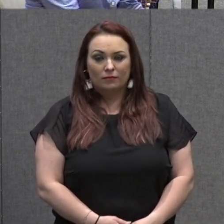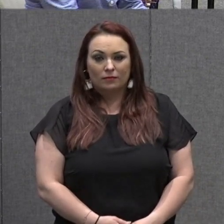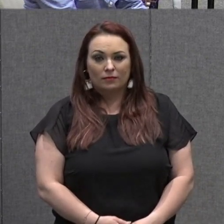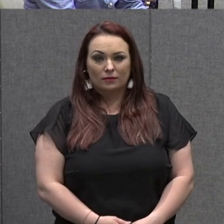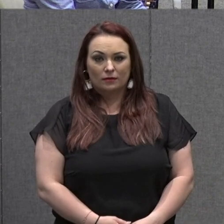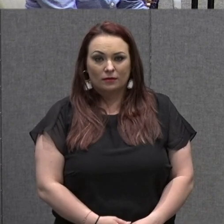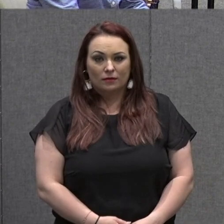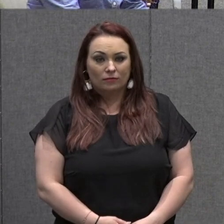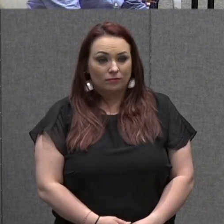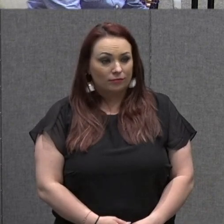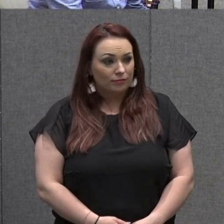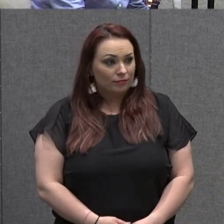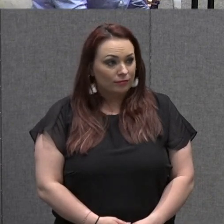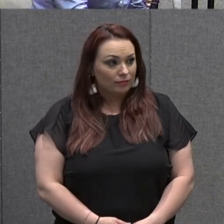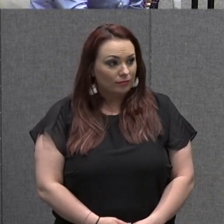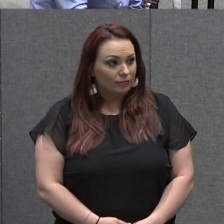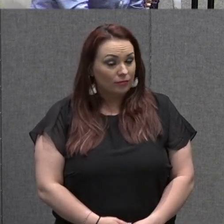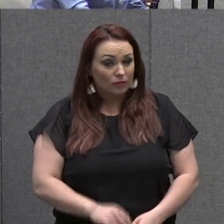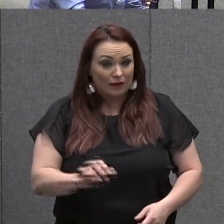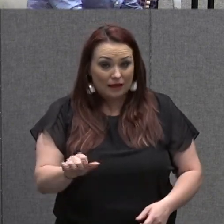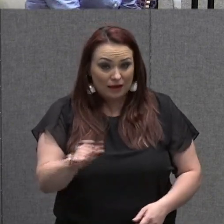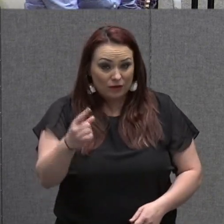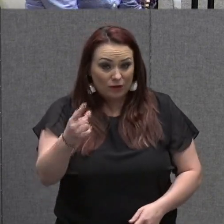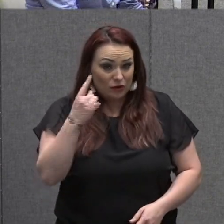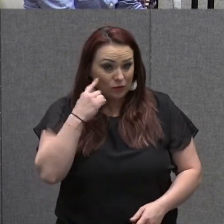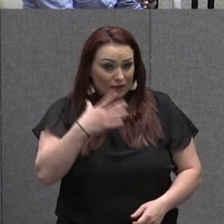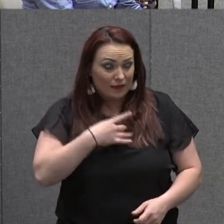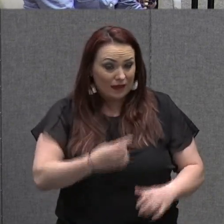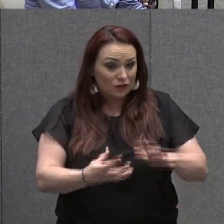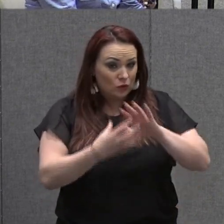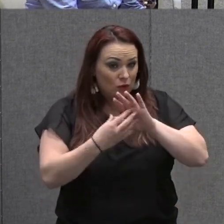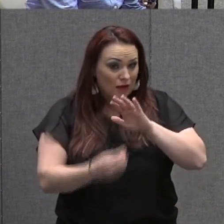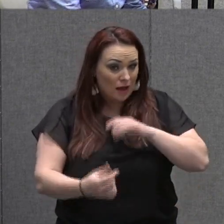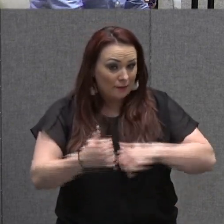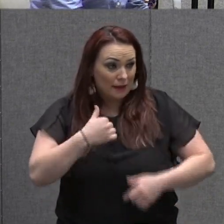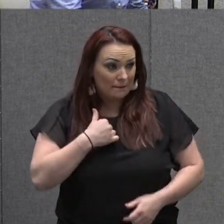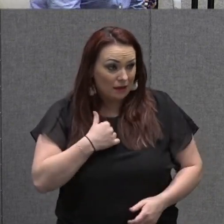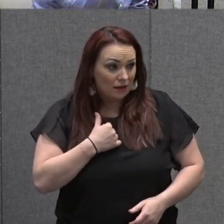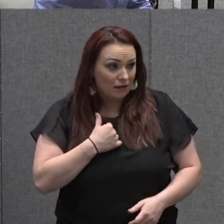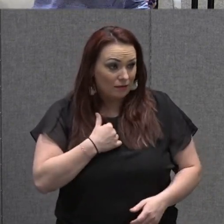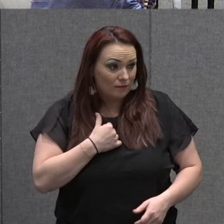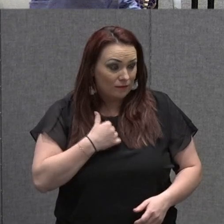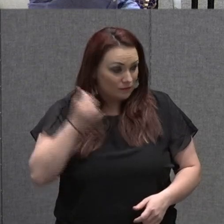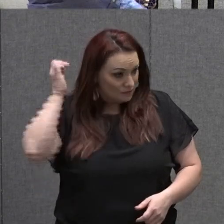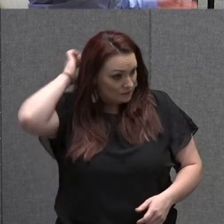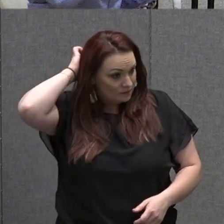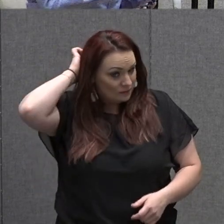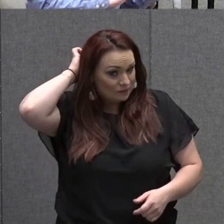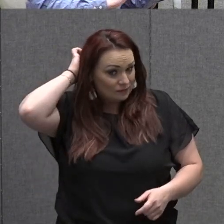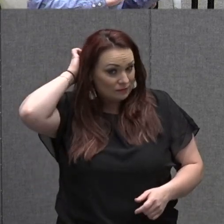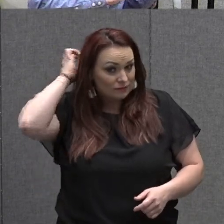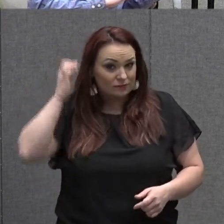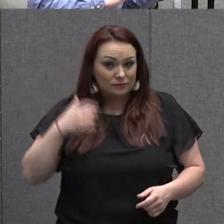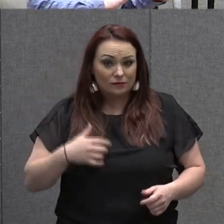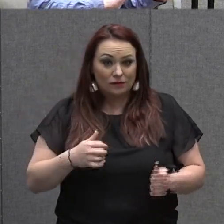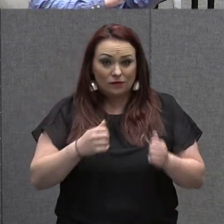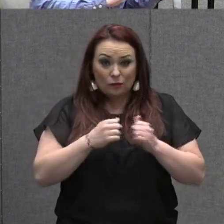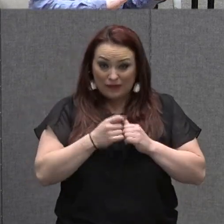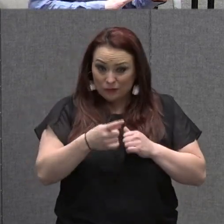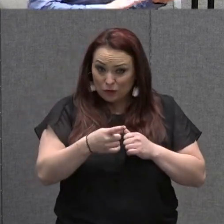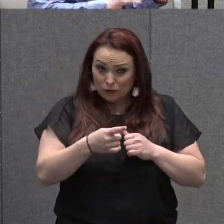Is there anyone who would like to copy what I was doing? Sure. Get it with you? Yeah.